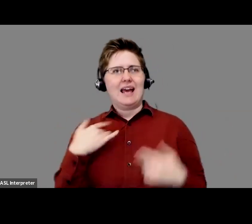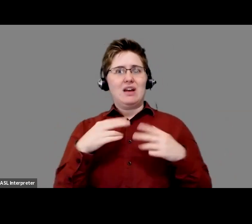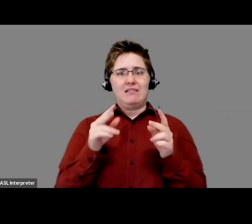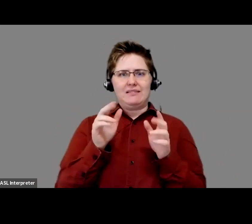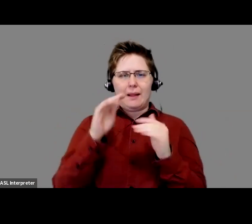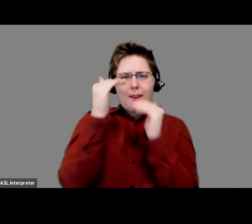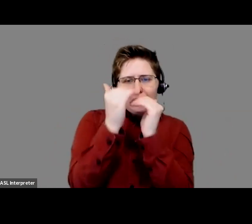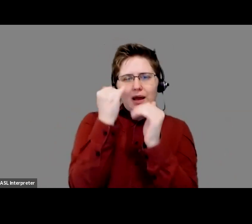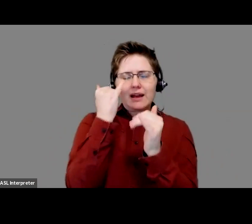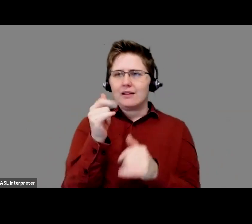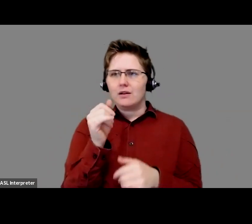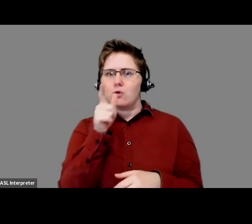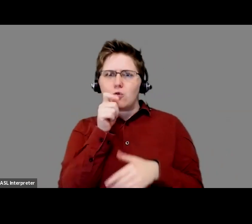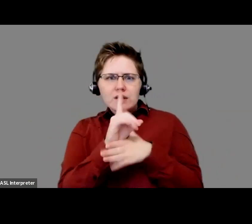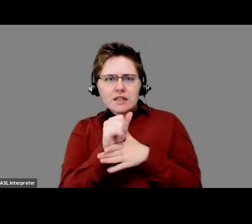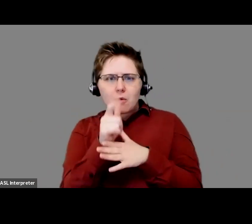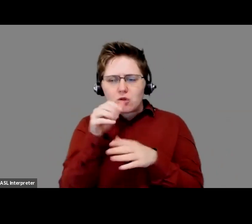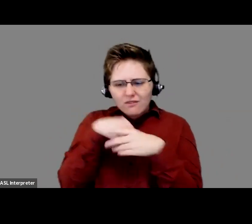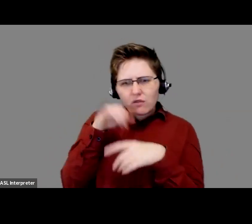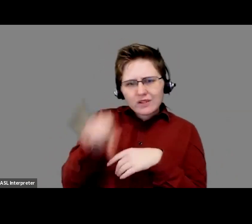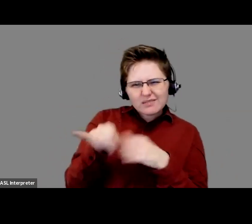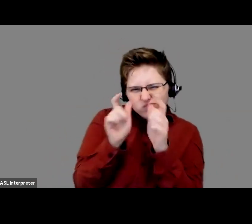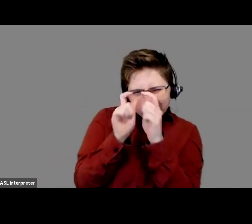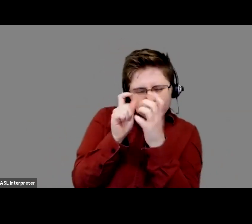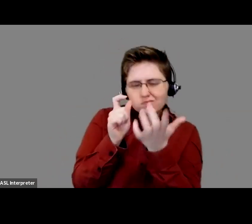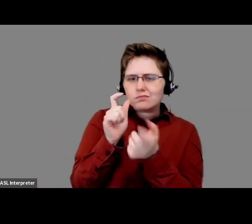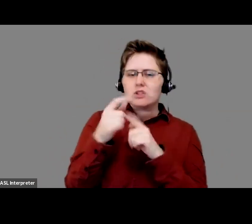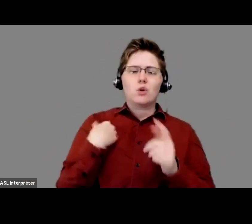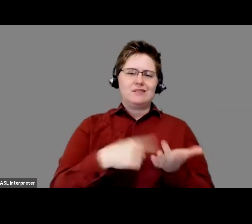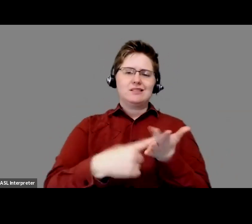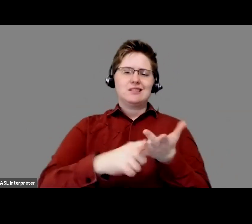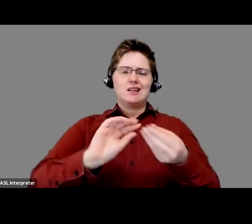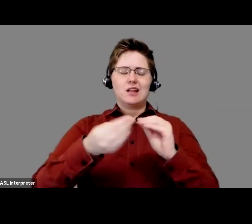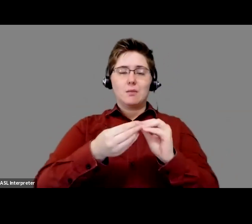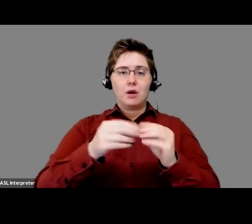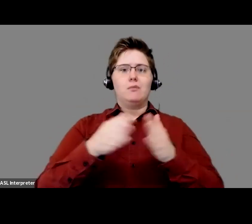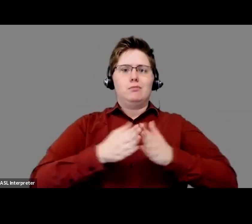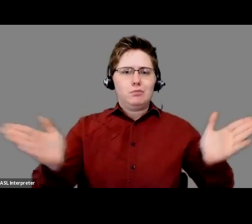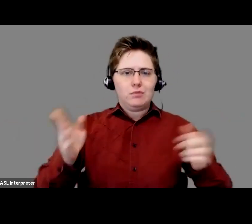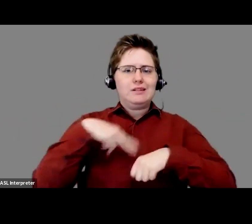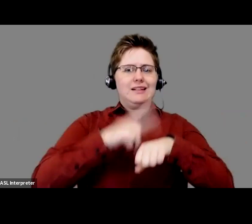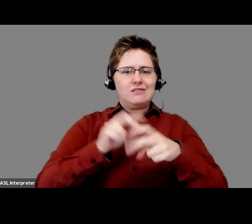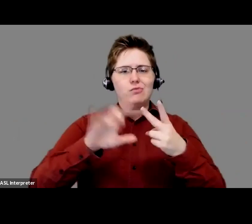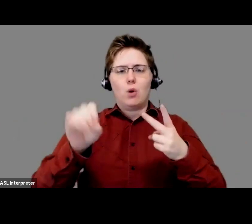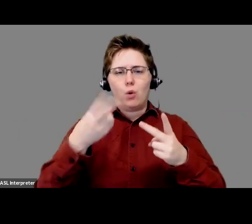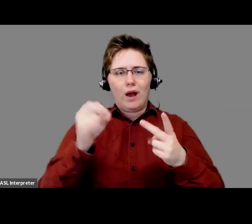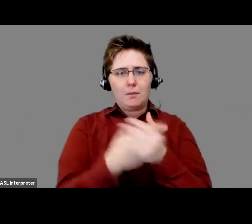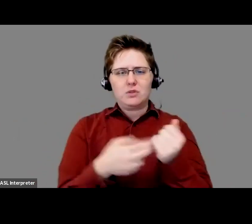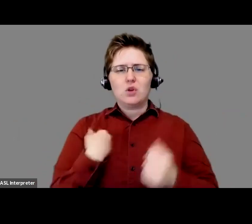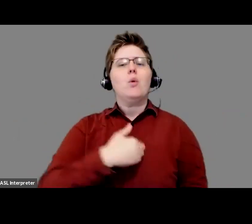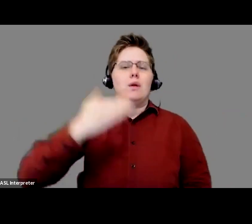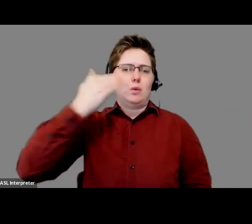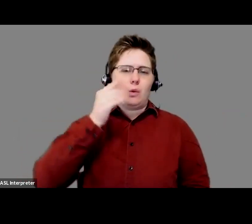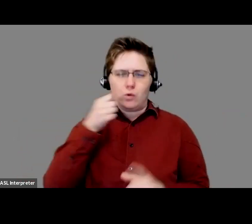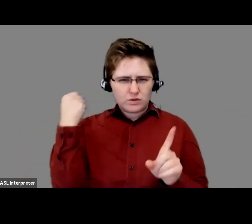is disabled, who is part of that population. And so we're going to talk about some stats both nationally and in Ohio, so we have a better idea of who all is being affected.